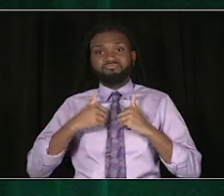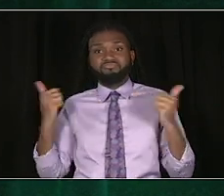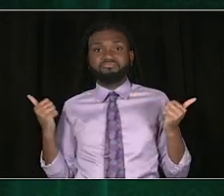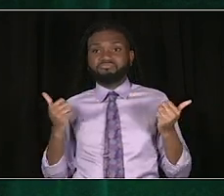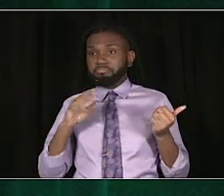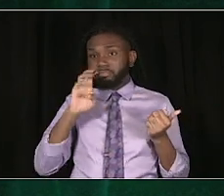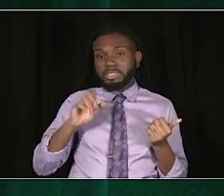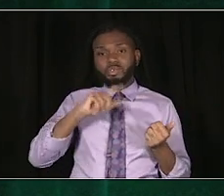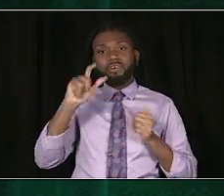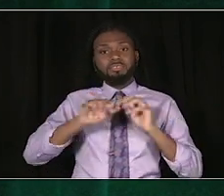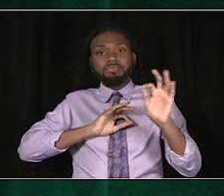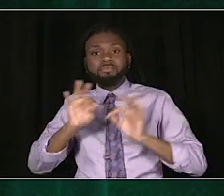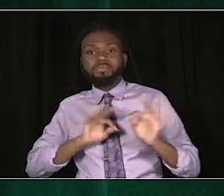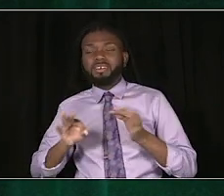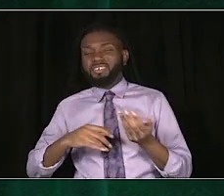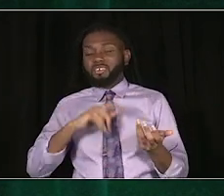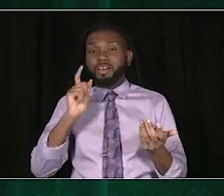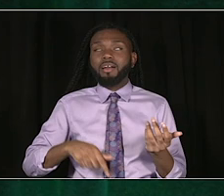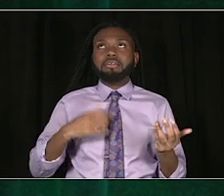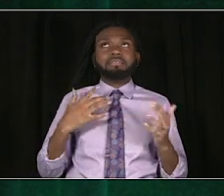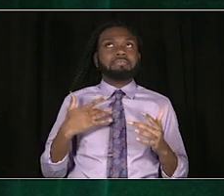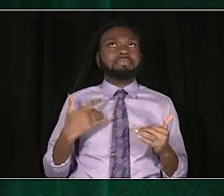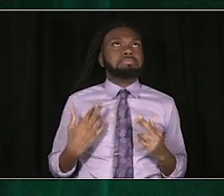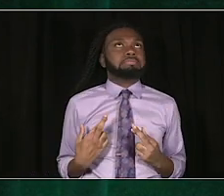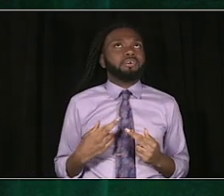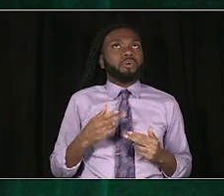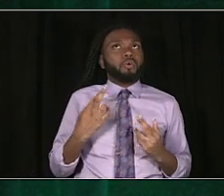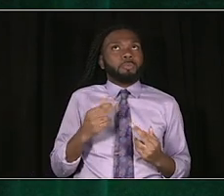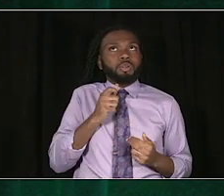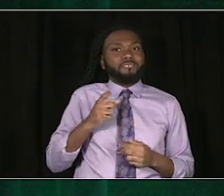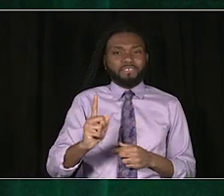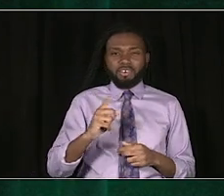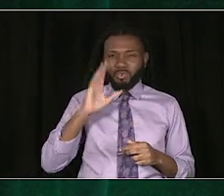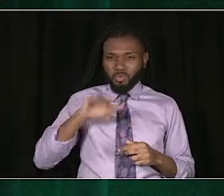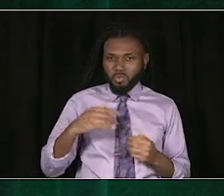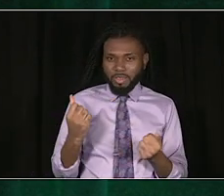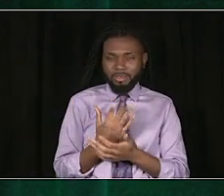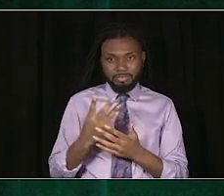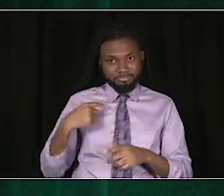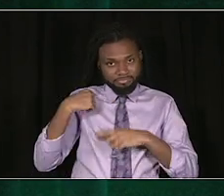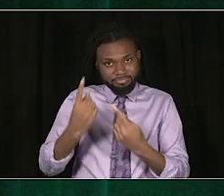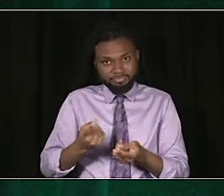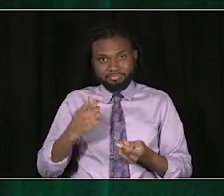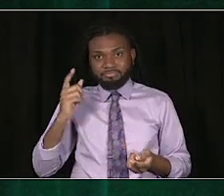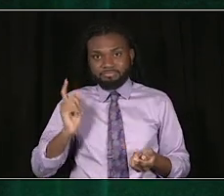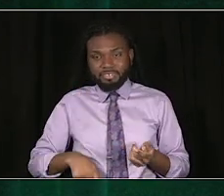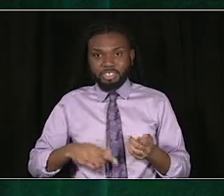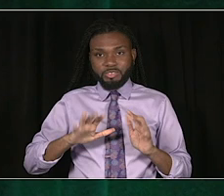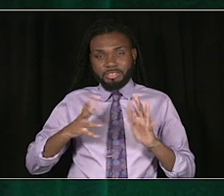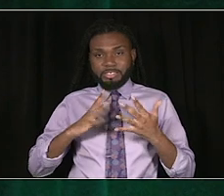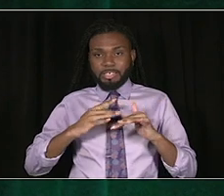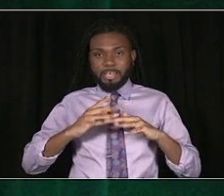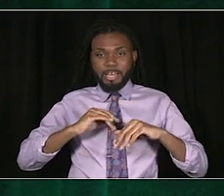explain anything, without trying to, you know, oh, hope I don't offend, or, you know, all of the things that I have had to sort of